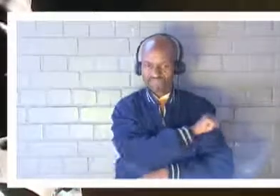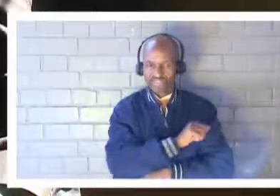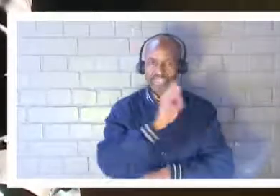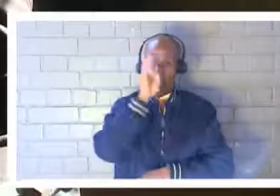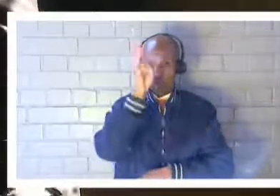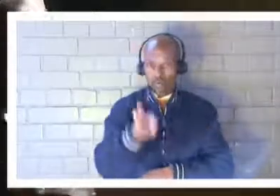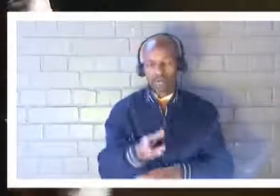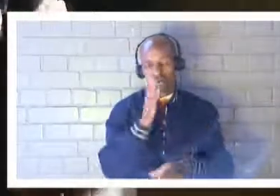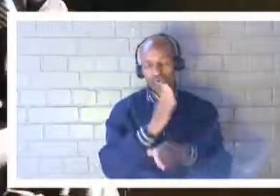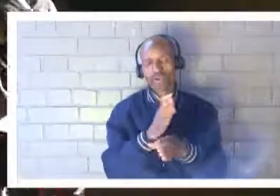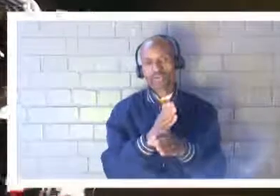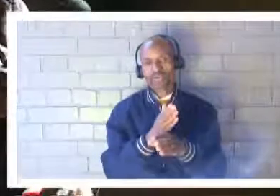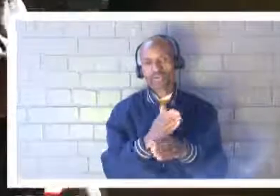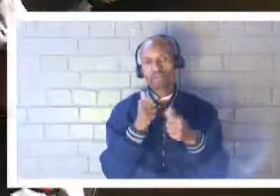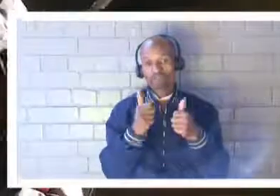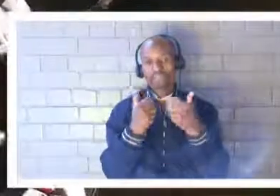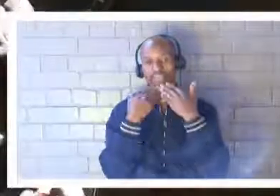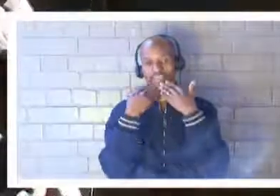to implement. Thank you.